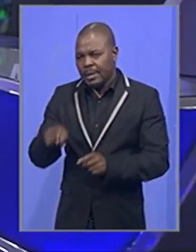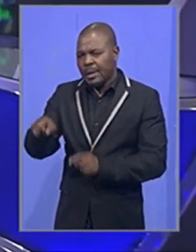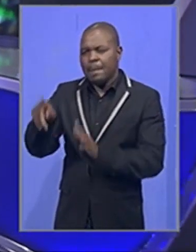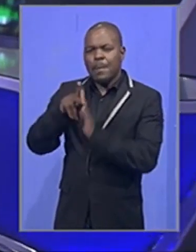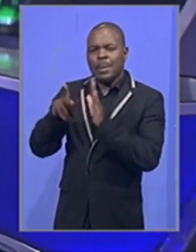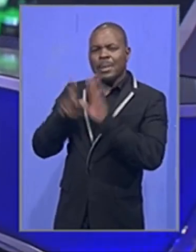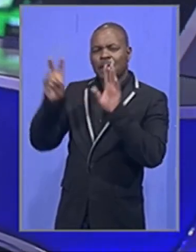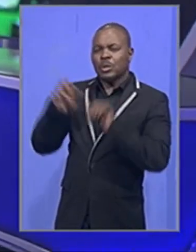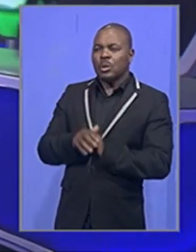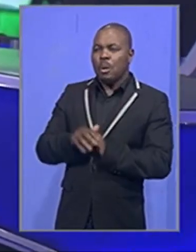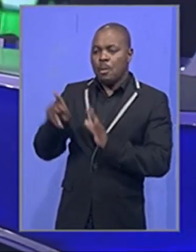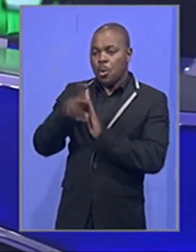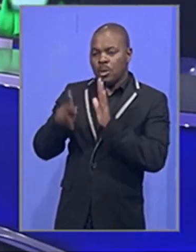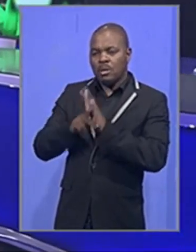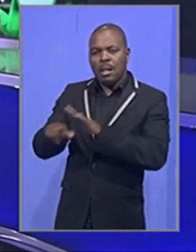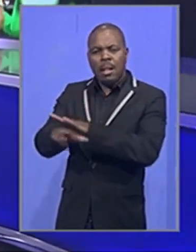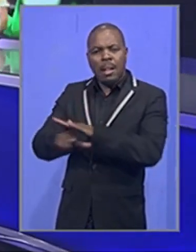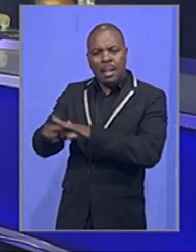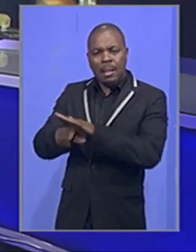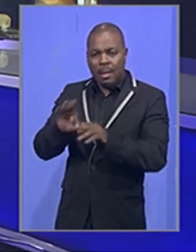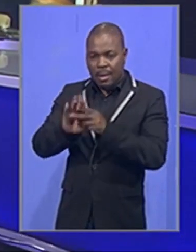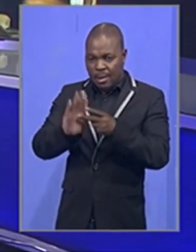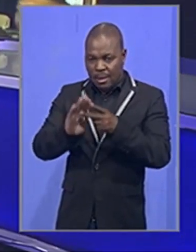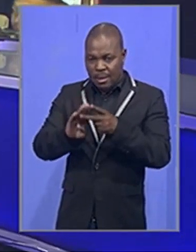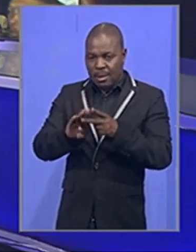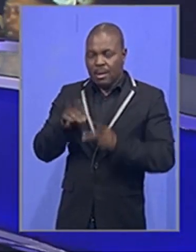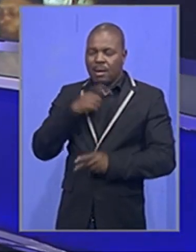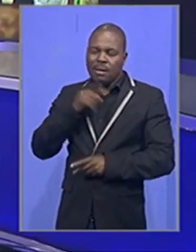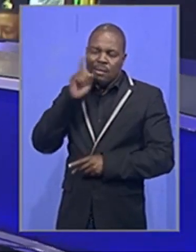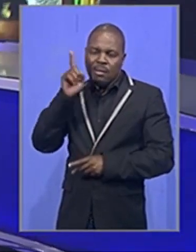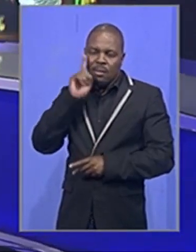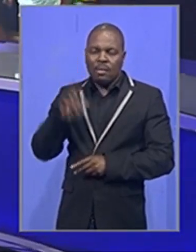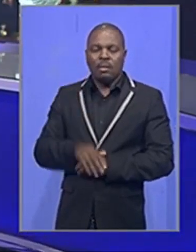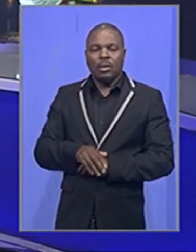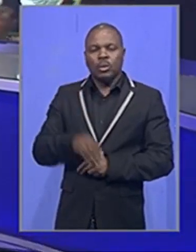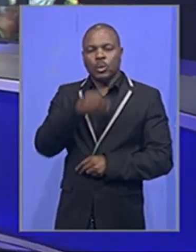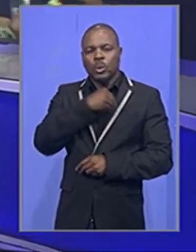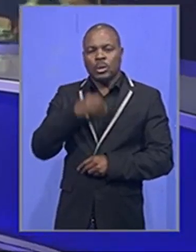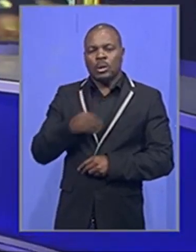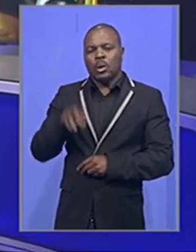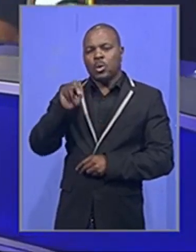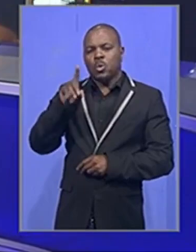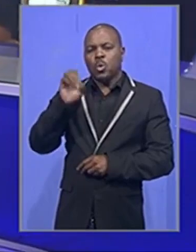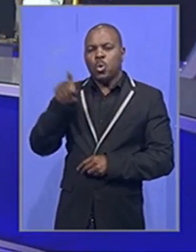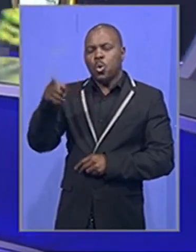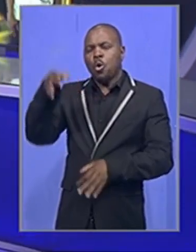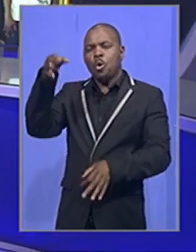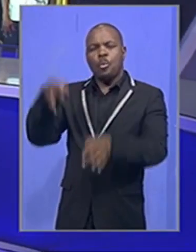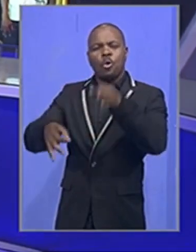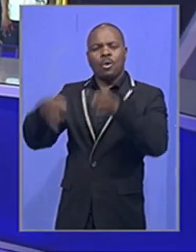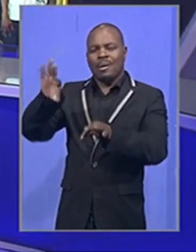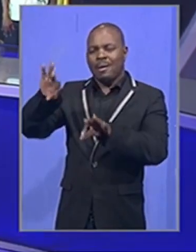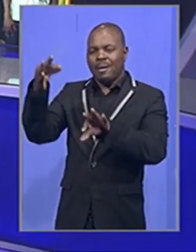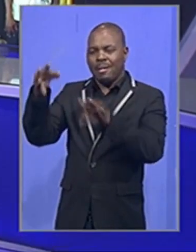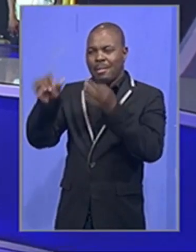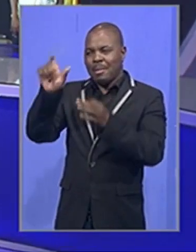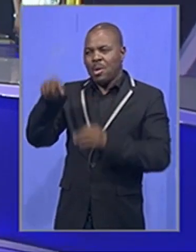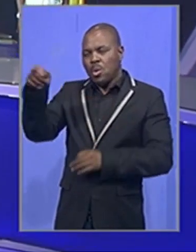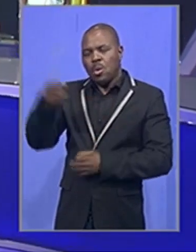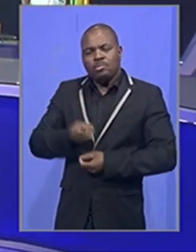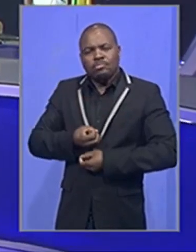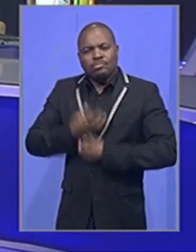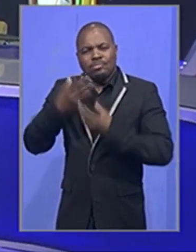hona le leano la mobu empa hanyane ke tla kopa ke re mamele ngaka Levindo e le mohlophuli tabeng tsa dipolotiki rena yena ha ntsha maikutlo ka